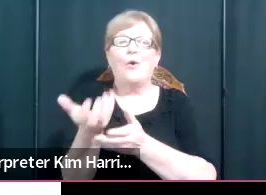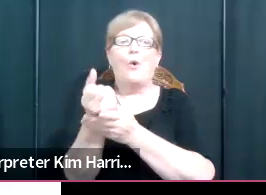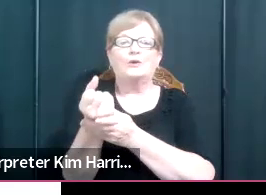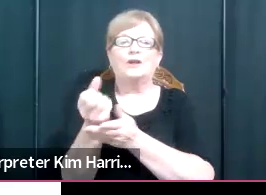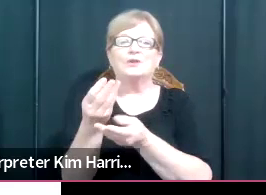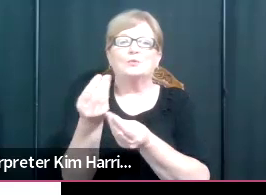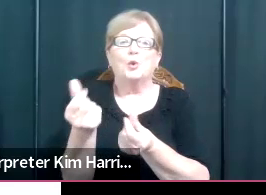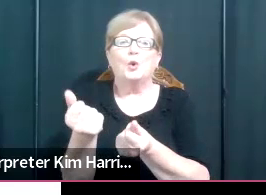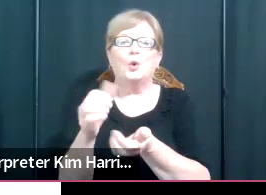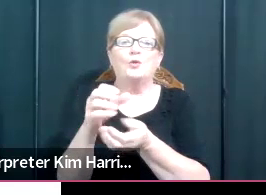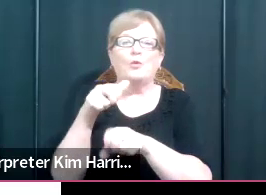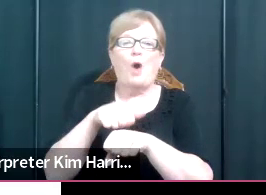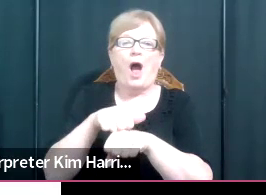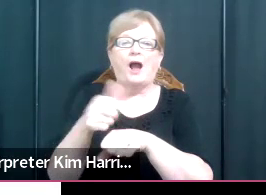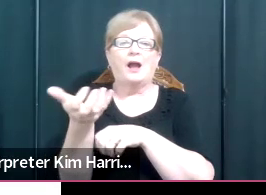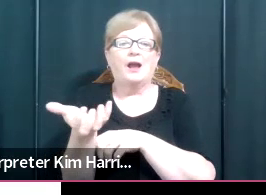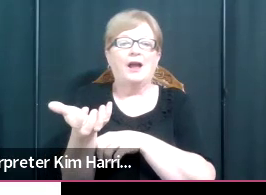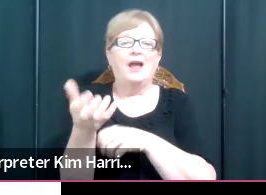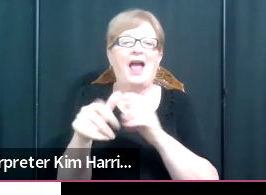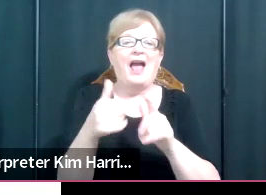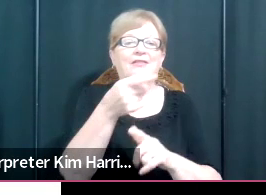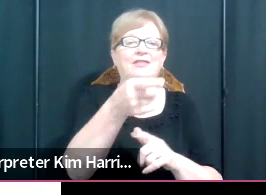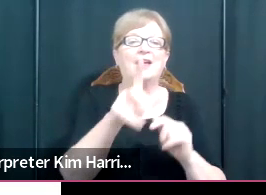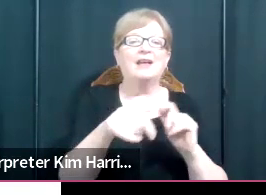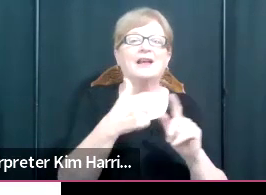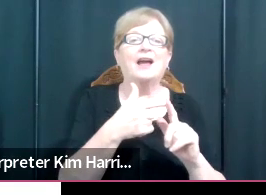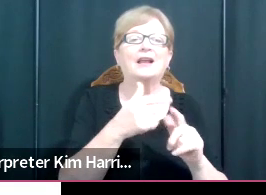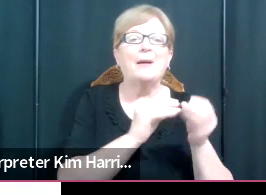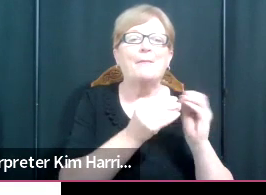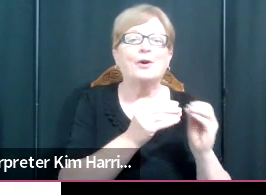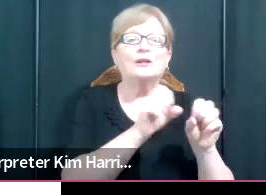a rainbow medication reminder system,